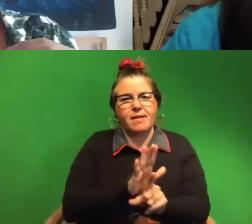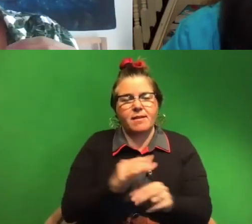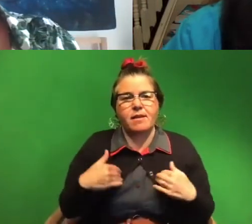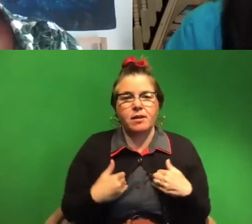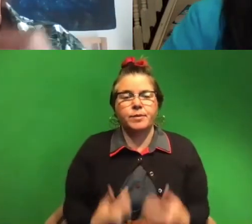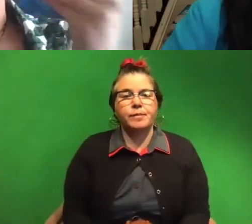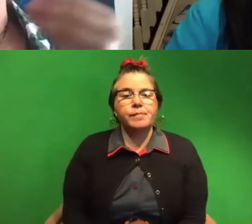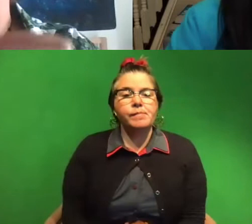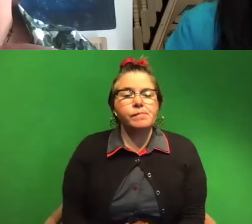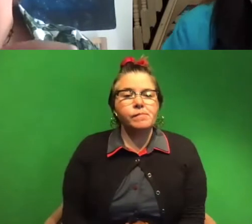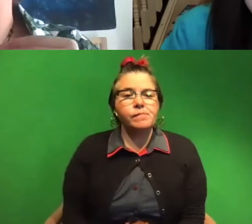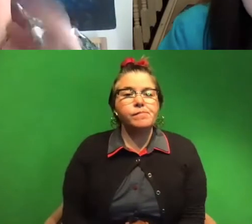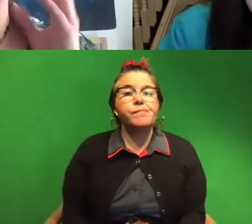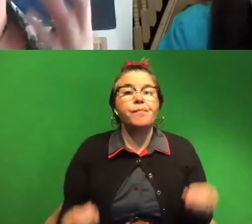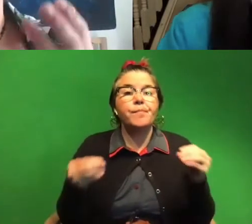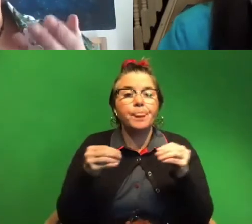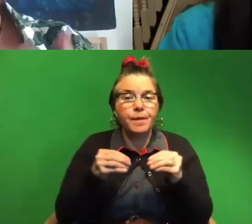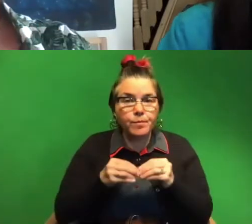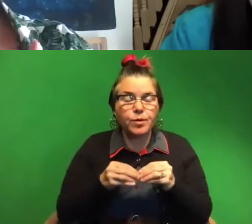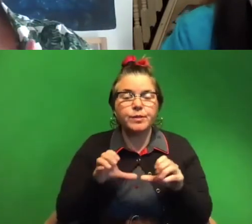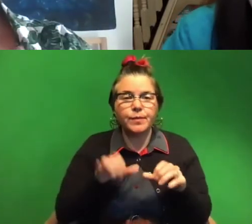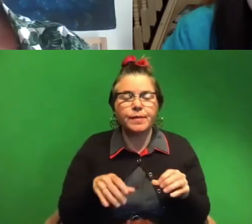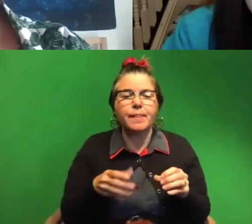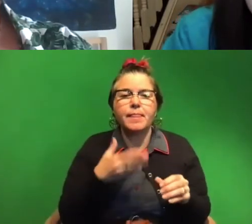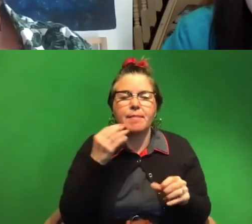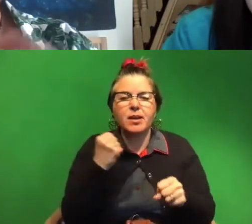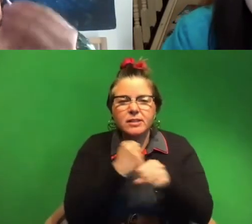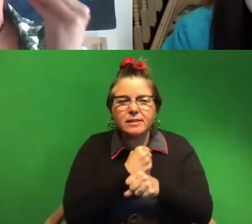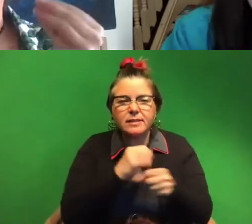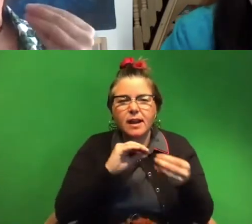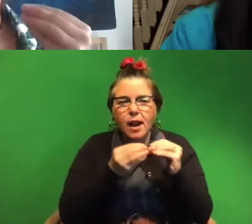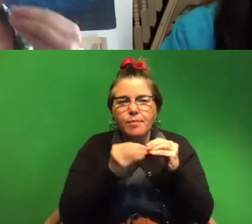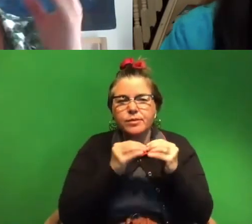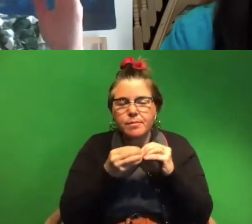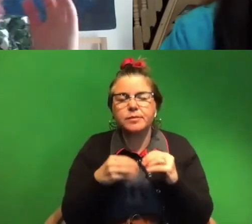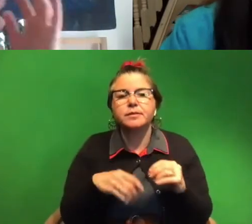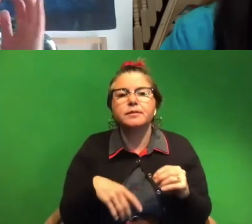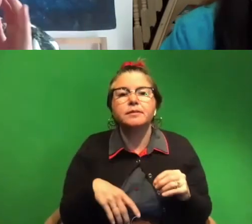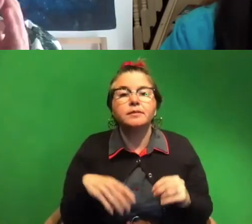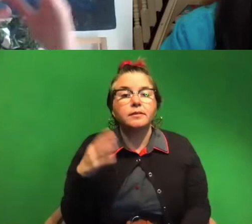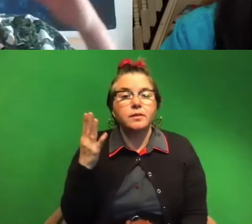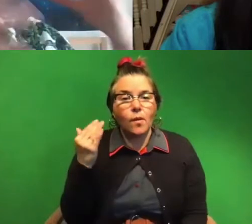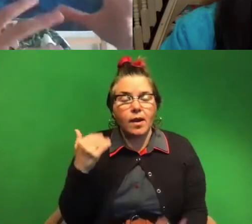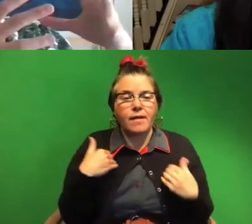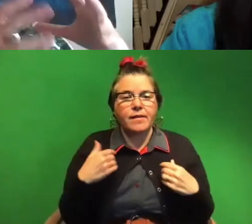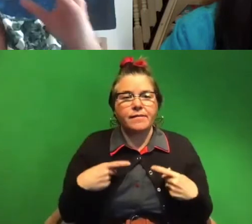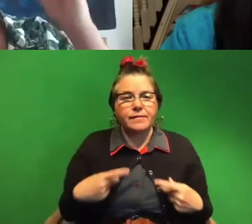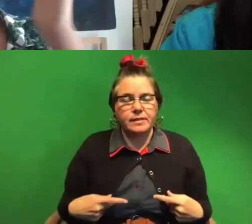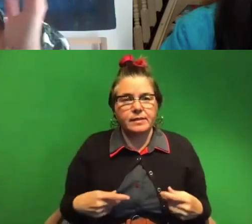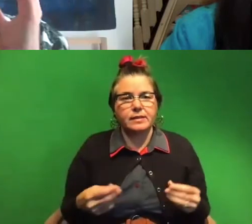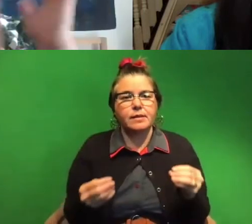The more that we do this, the better our statistics look. And that's because we have physically